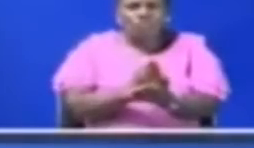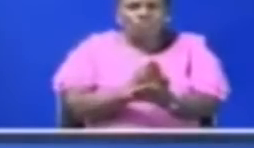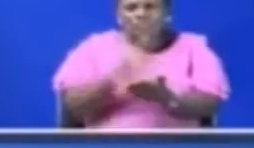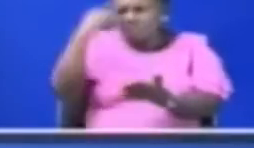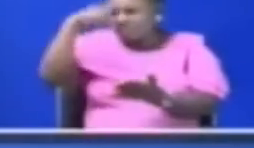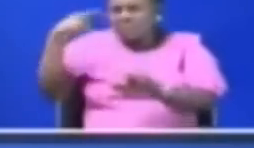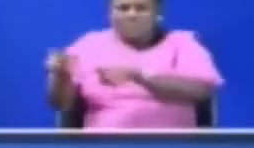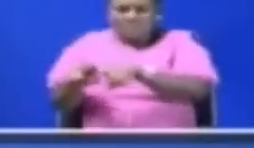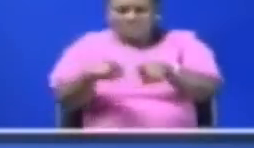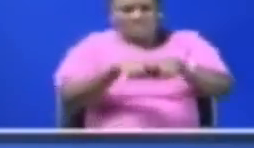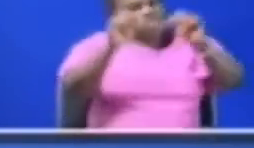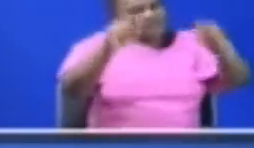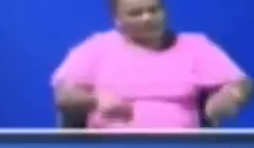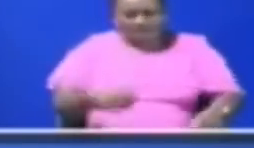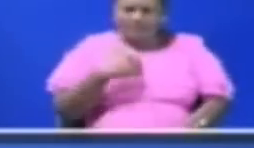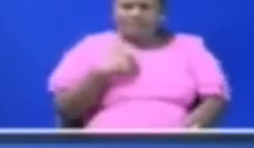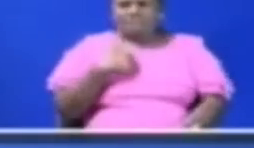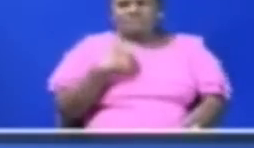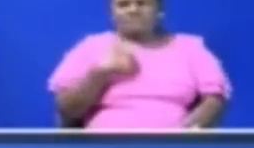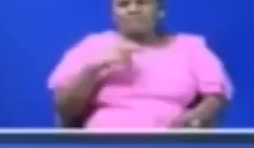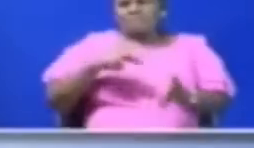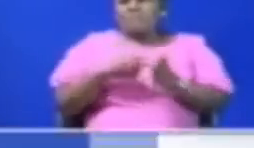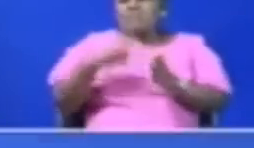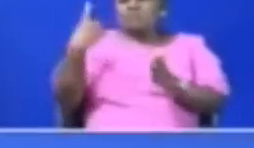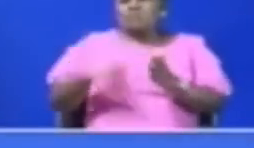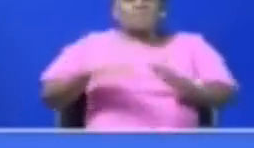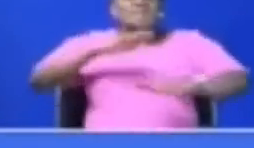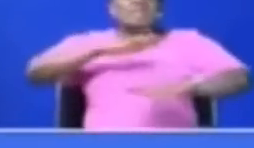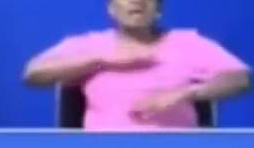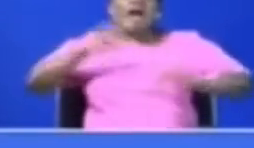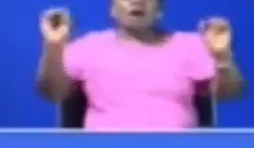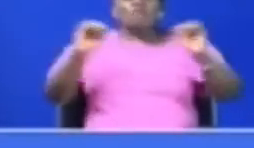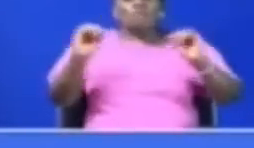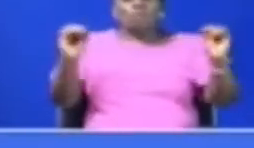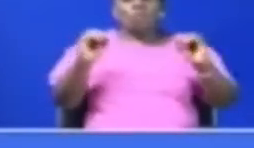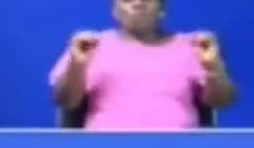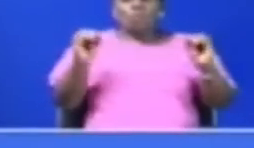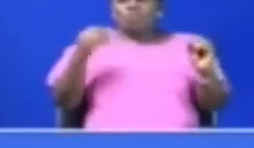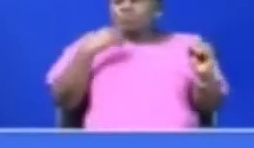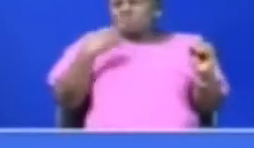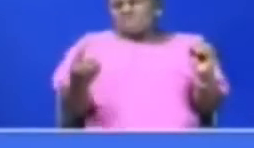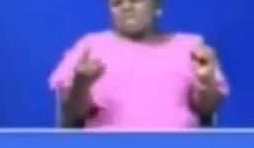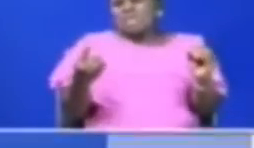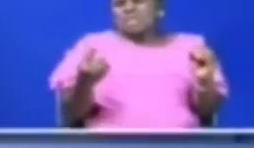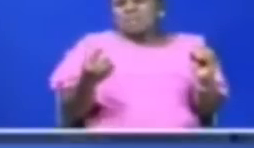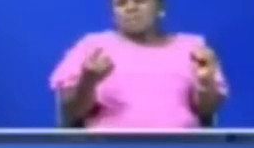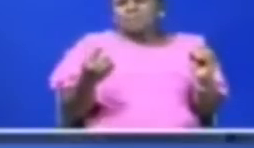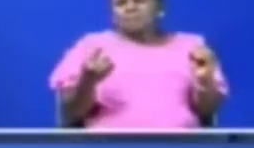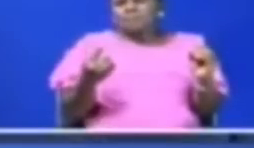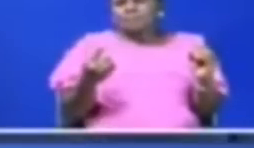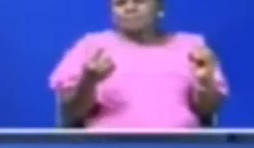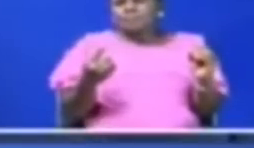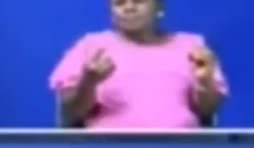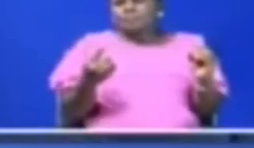look alike, okay, and therefore that is not a scientifically reliable method,